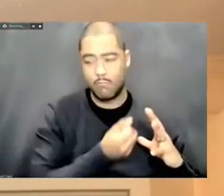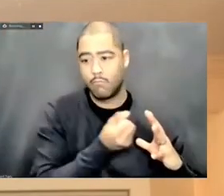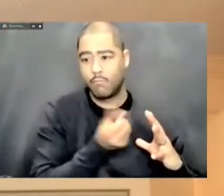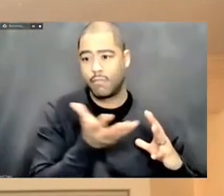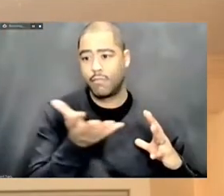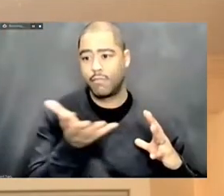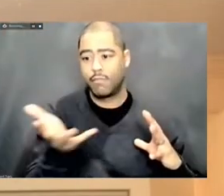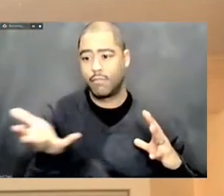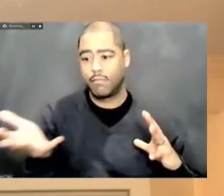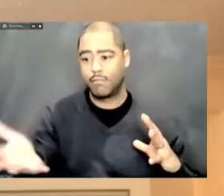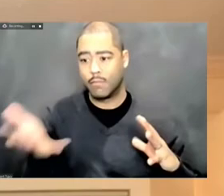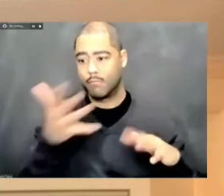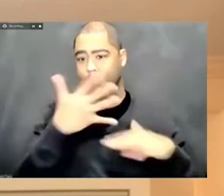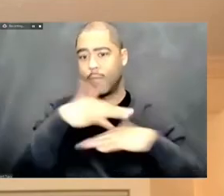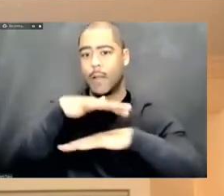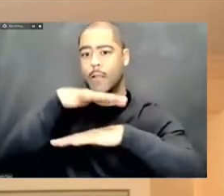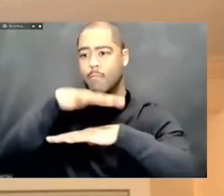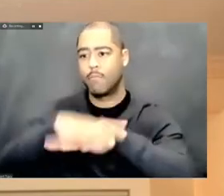the fields.